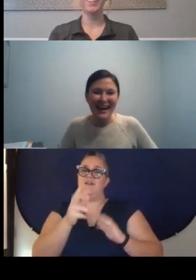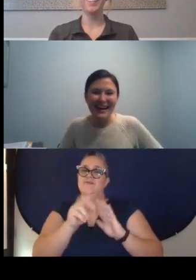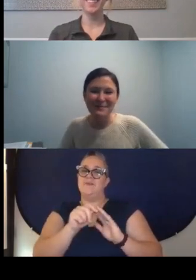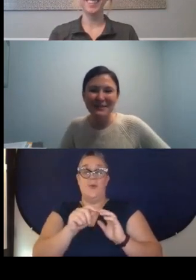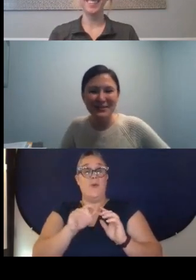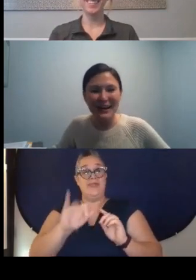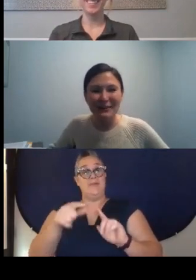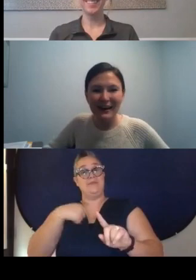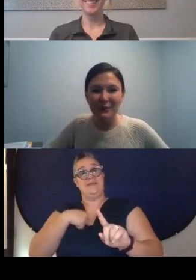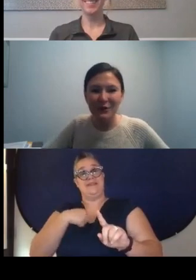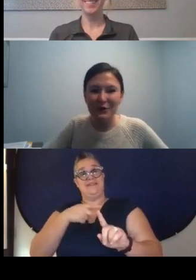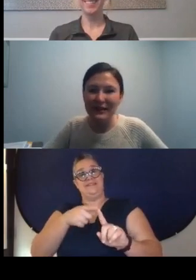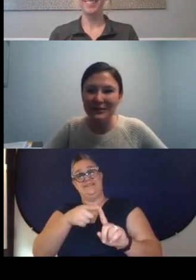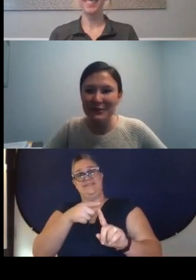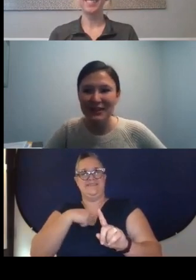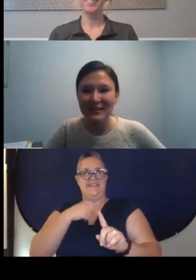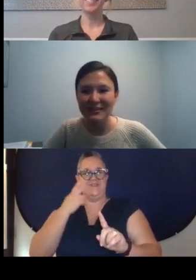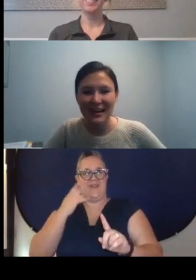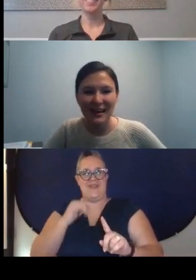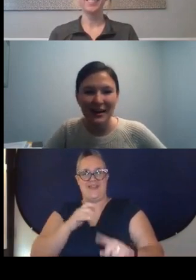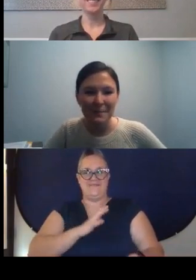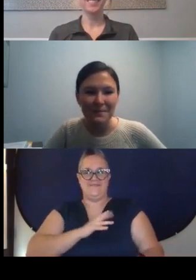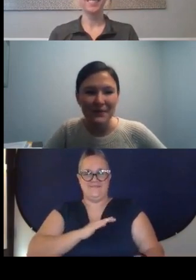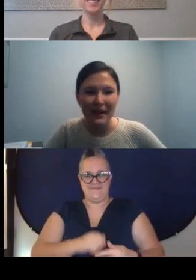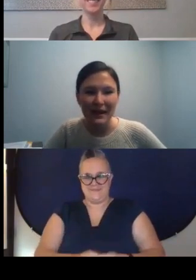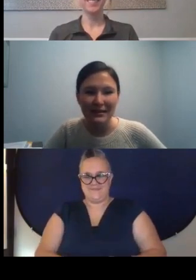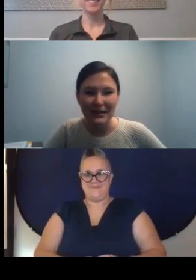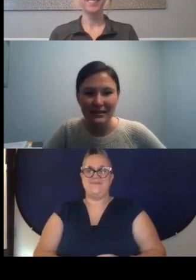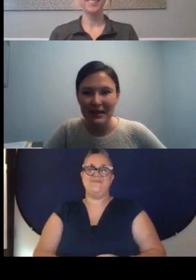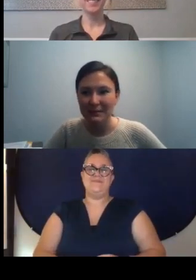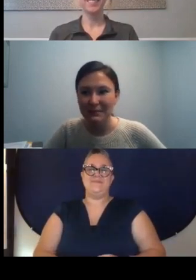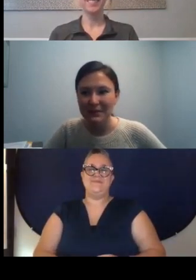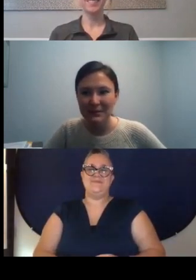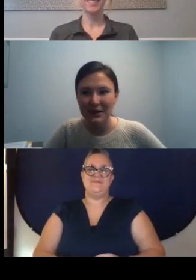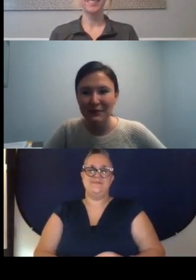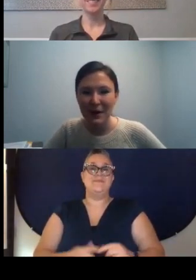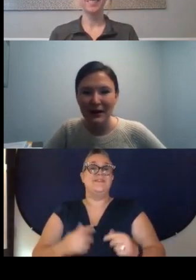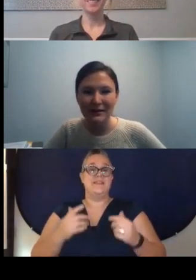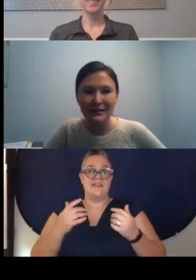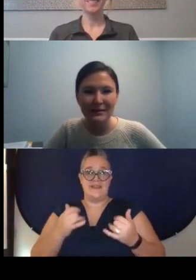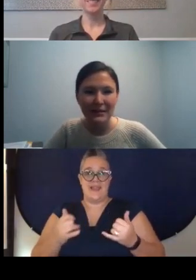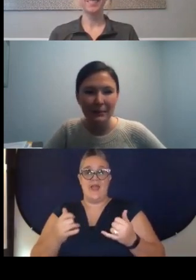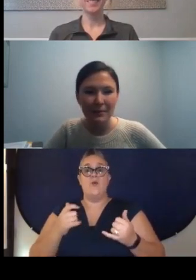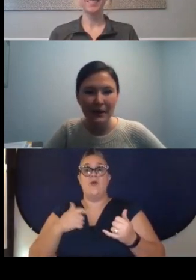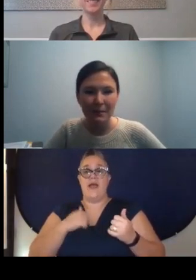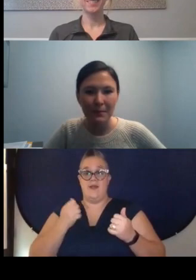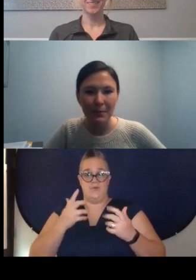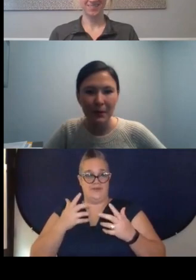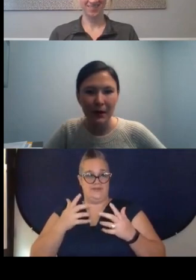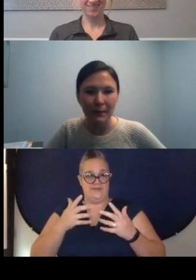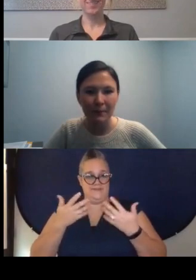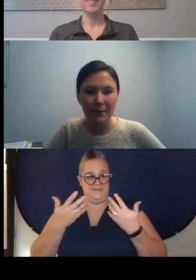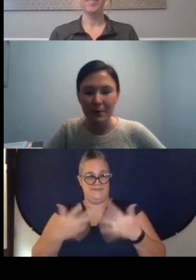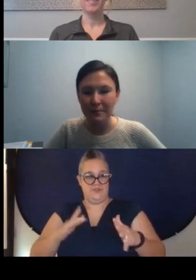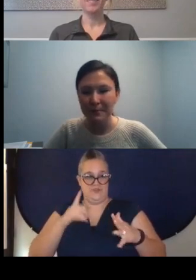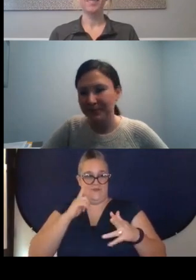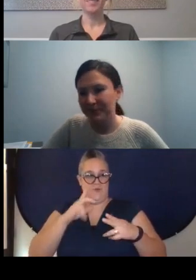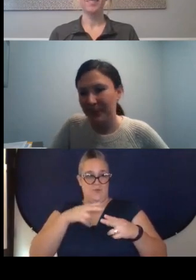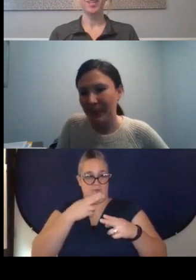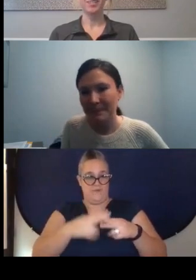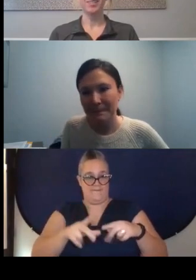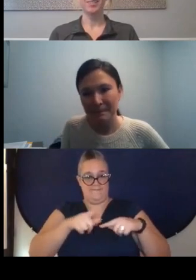along. So now I will go ahead and switch gears and I'll stop talking for a while and Sam can pick up from